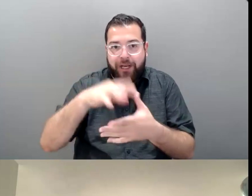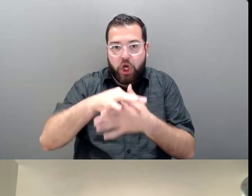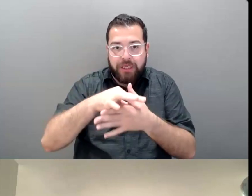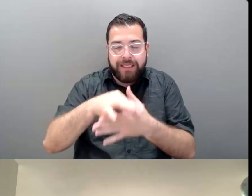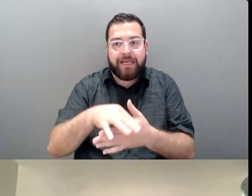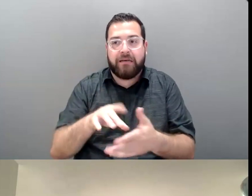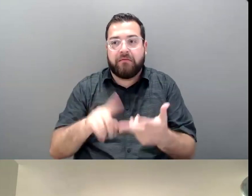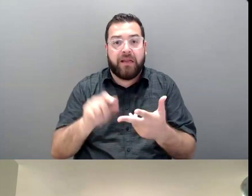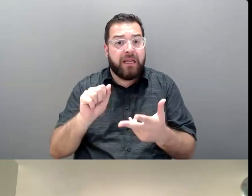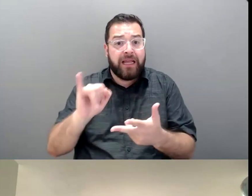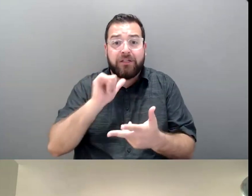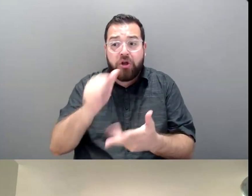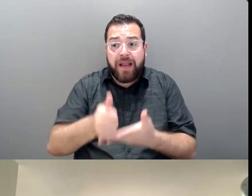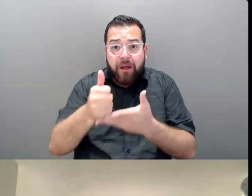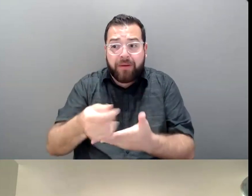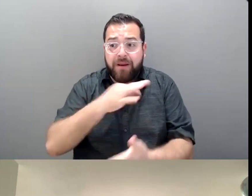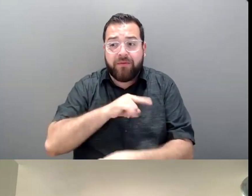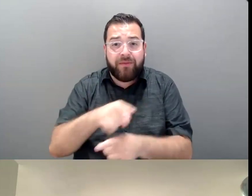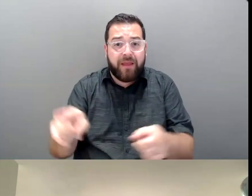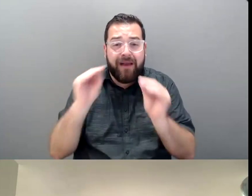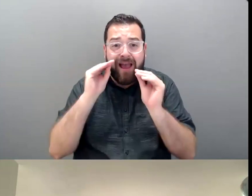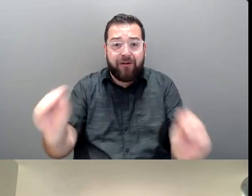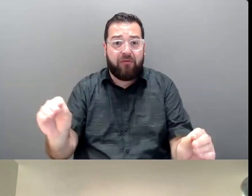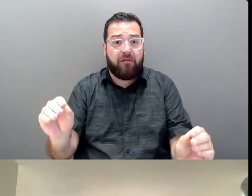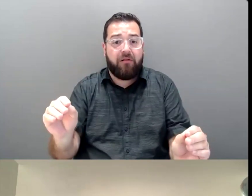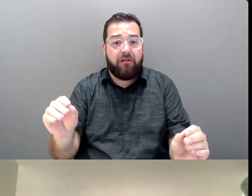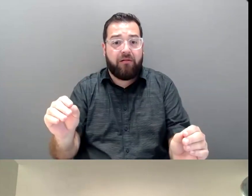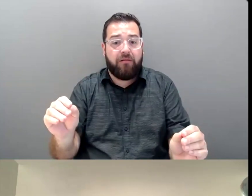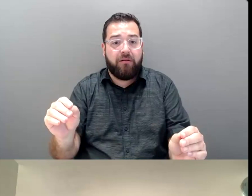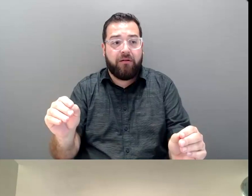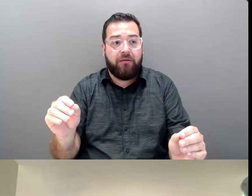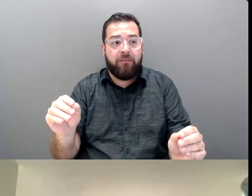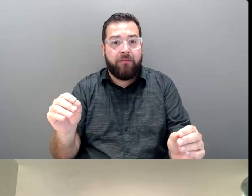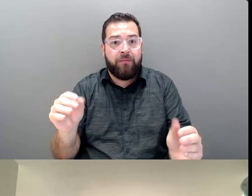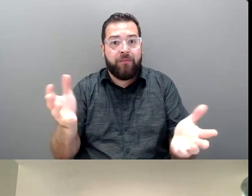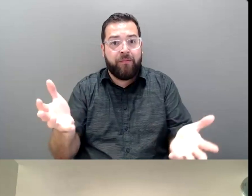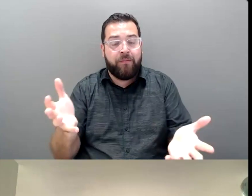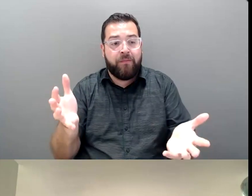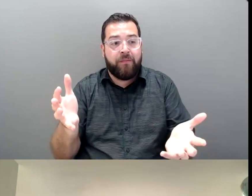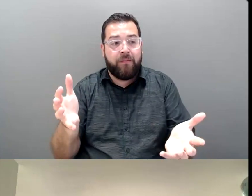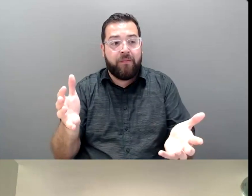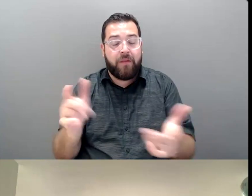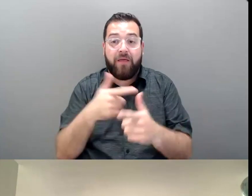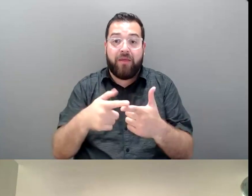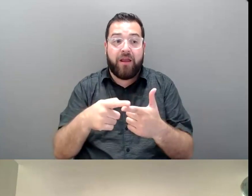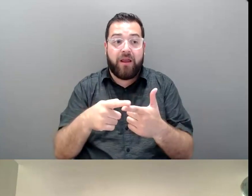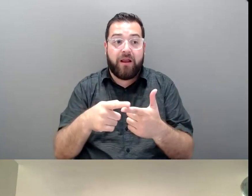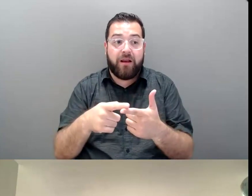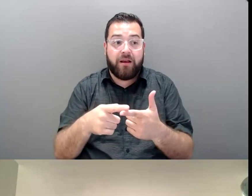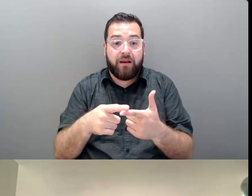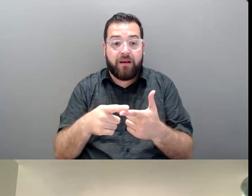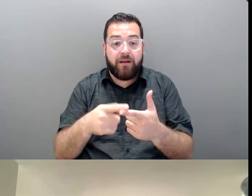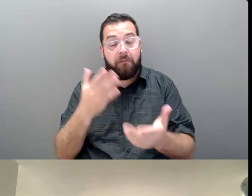is not doing anything for them at this level. And And then I get labeled, I might